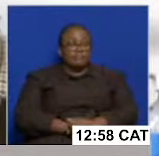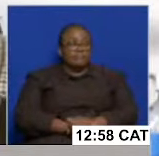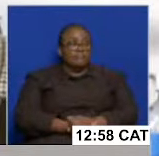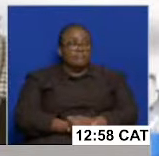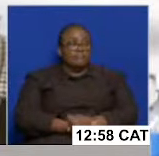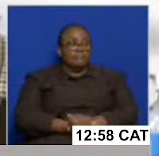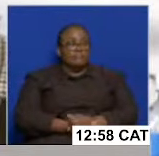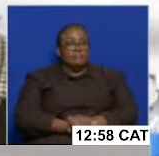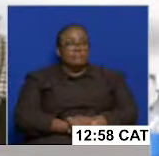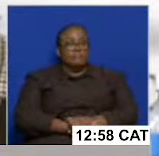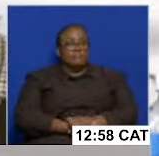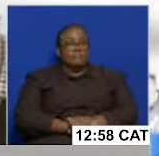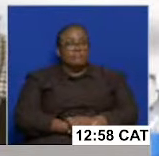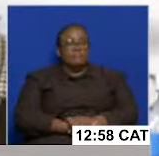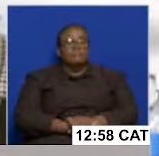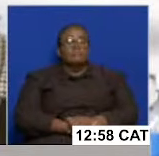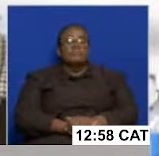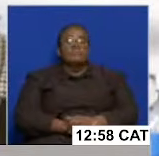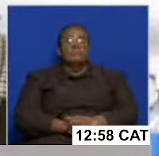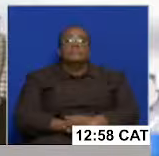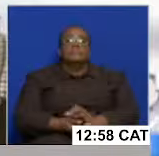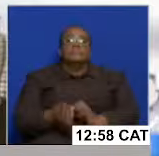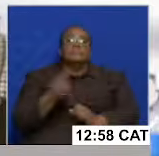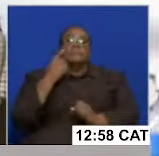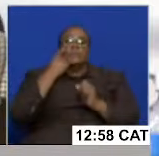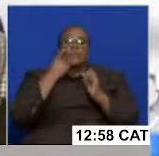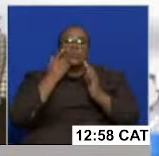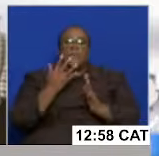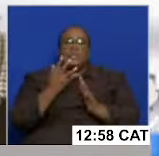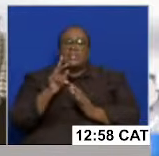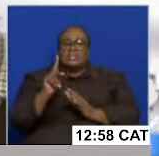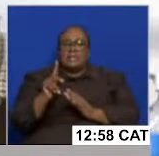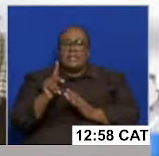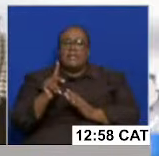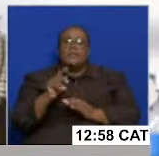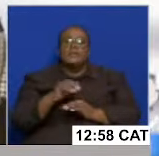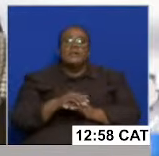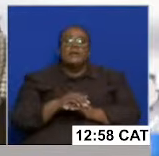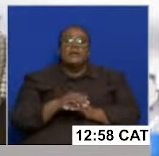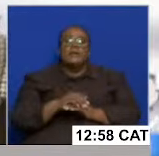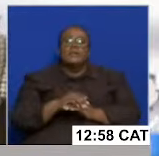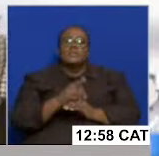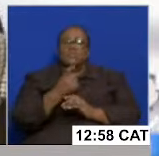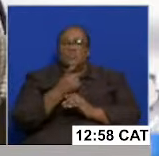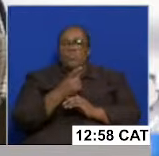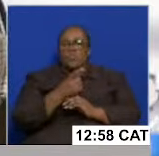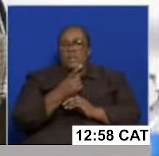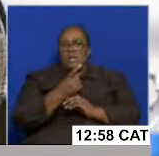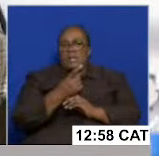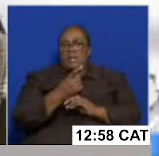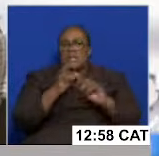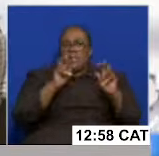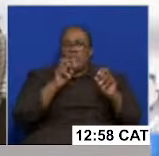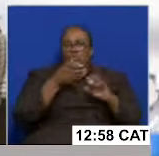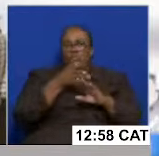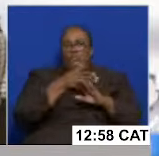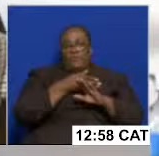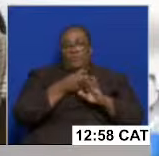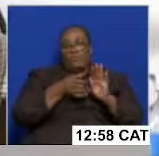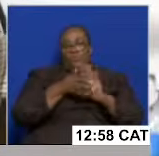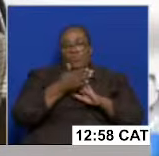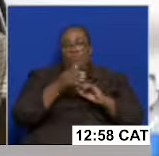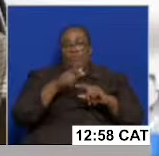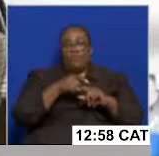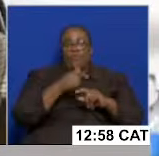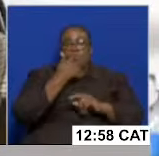Witness K, just to tie up one issue before we break for lunch. If you go to if I can ask you to turn back to